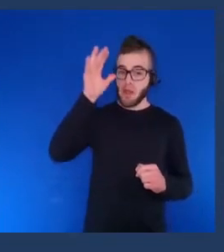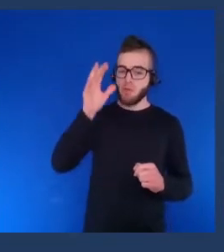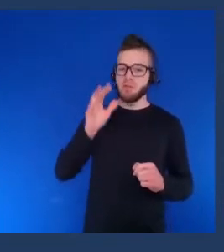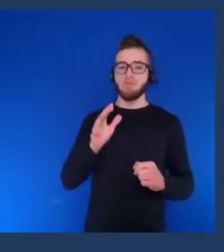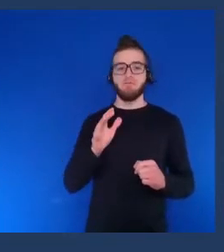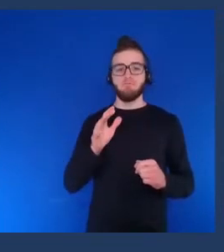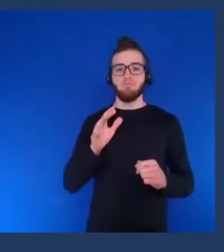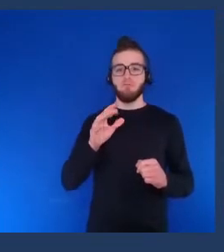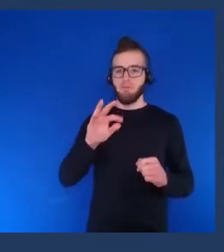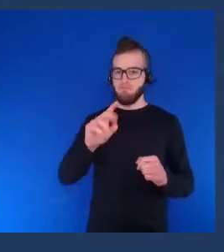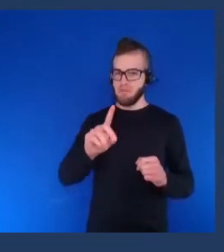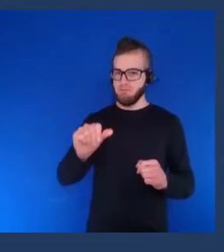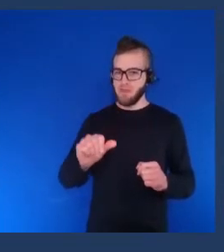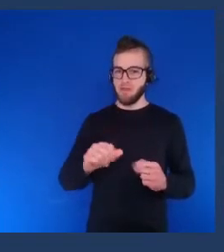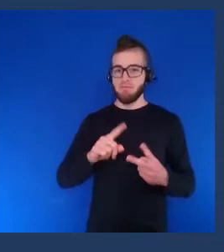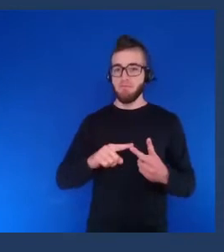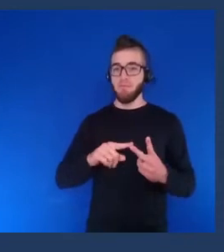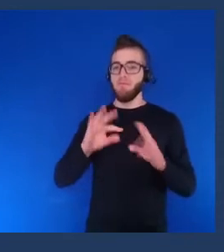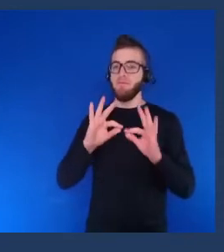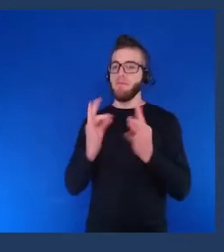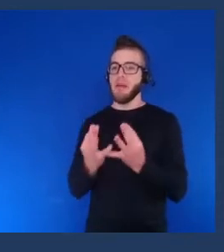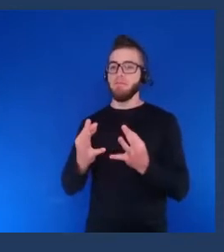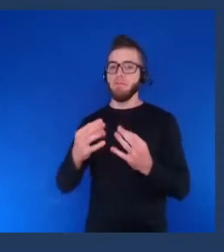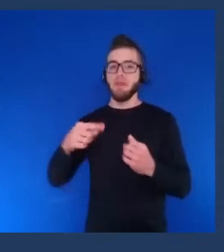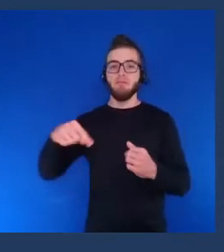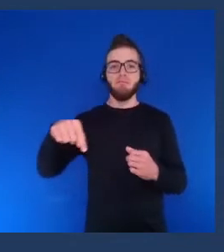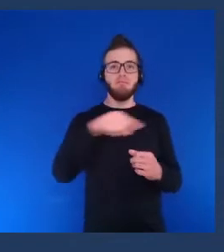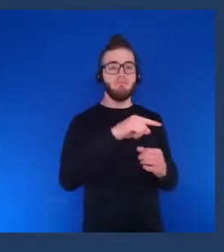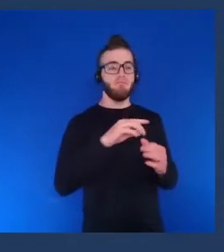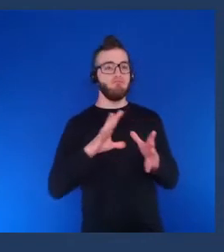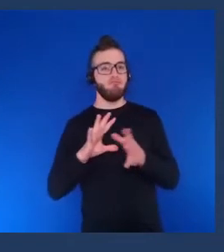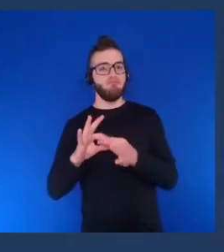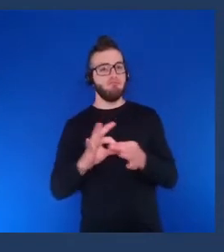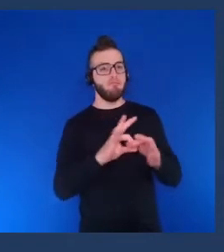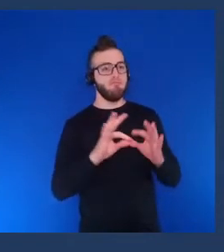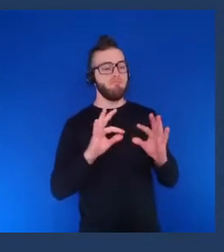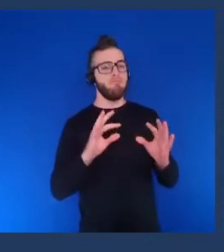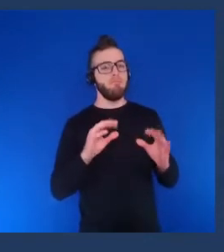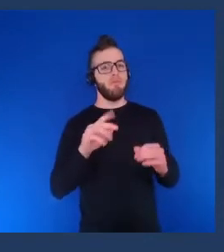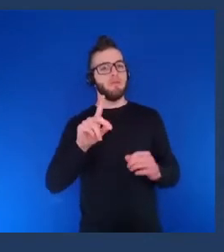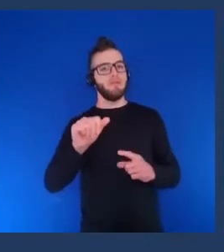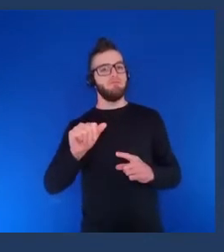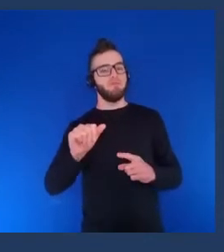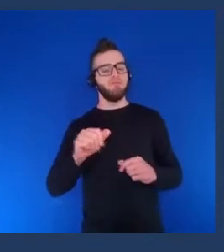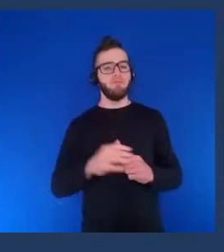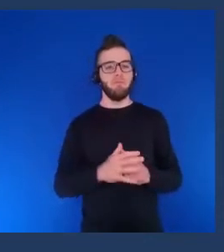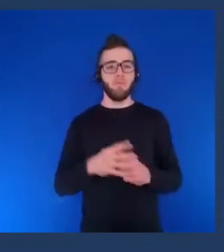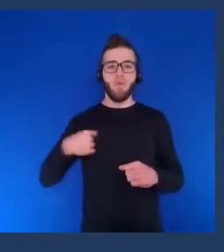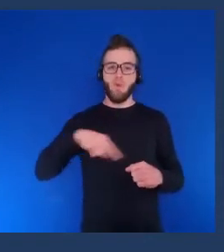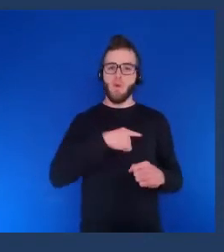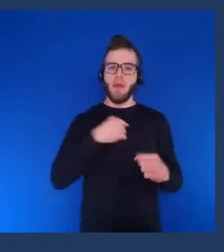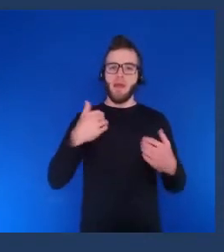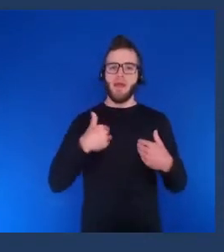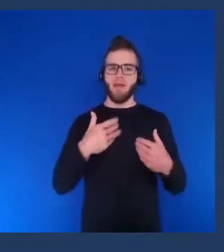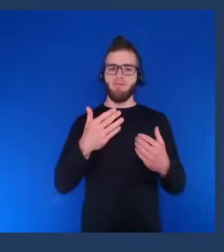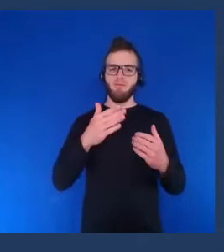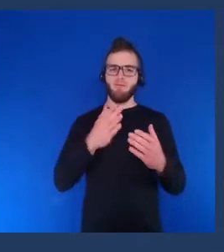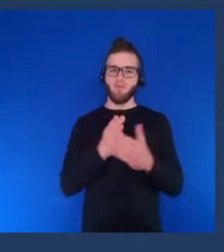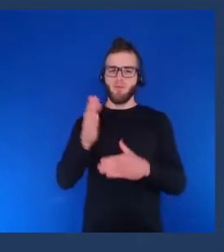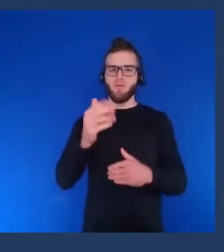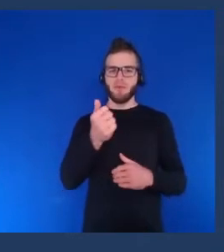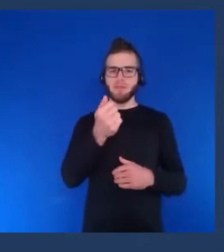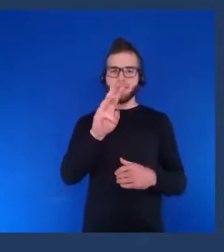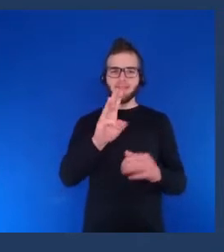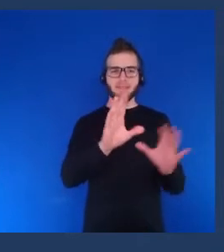with disabilities themselves. We span over 18 specific disability segments across